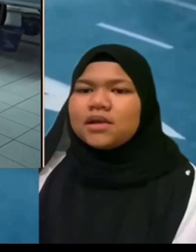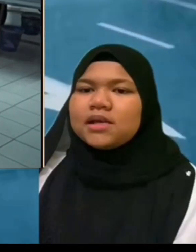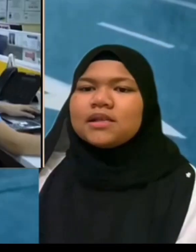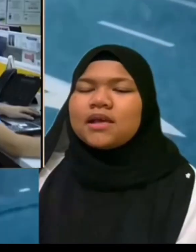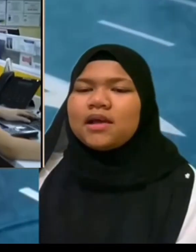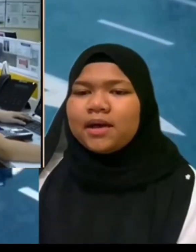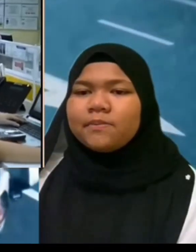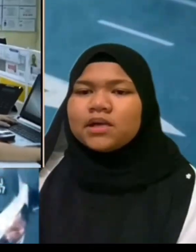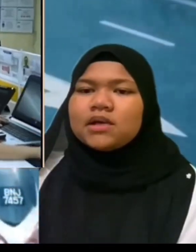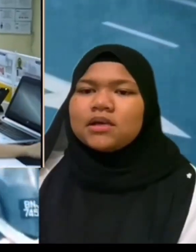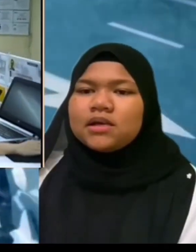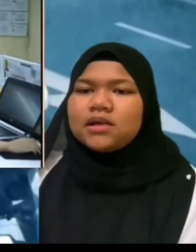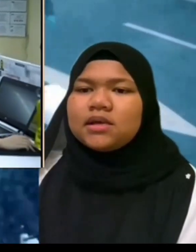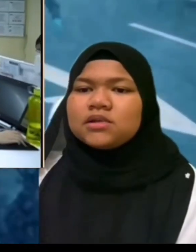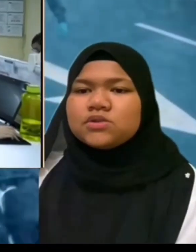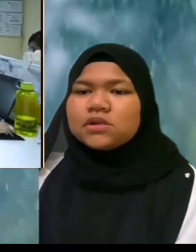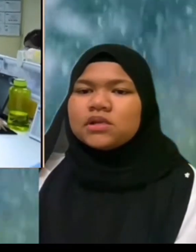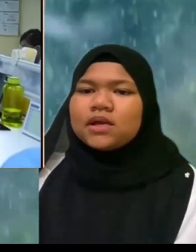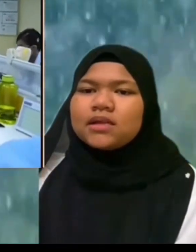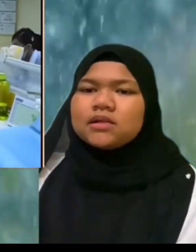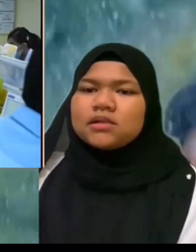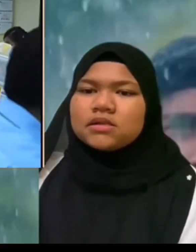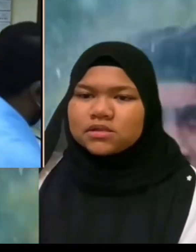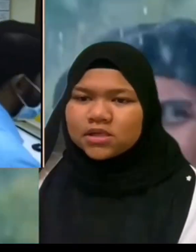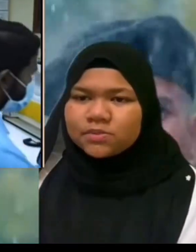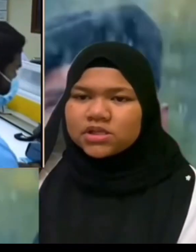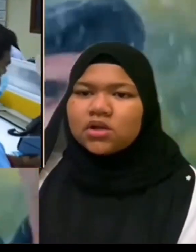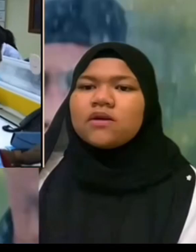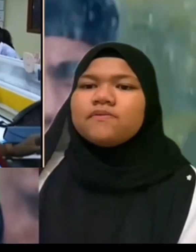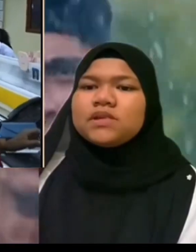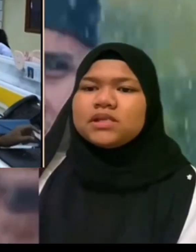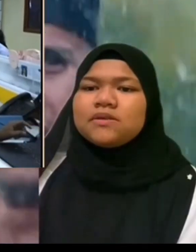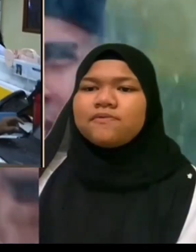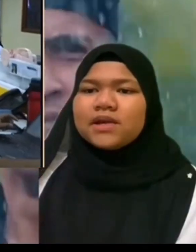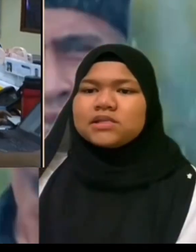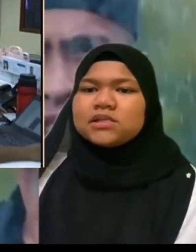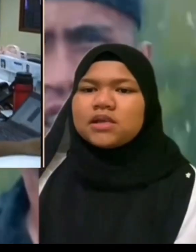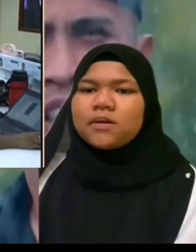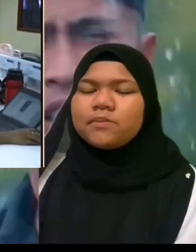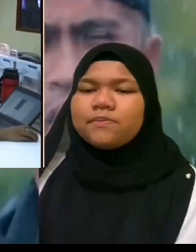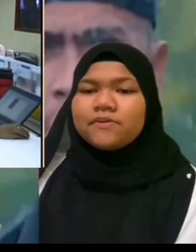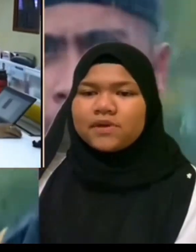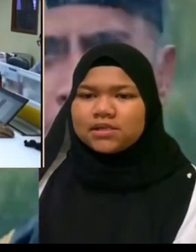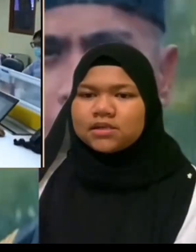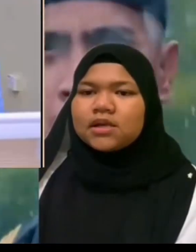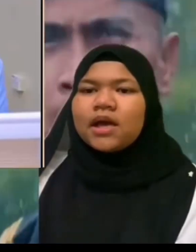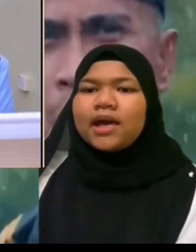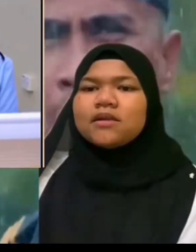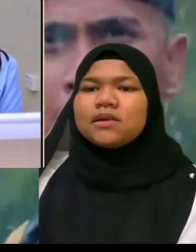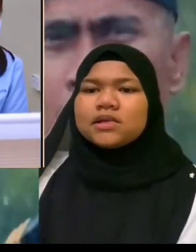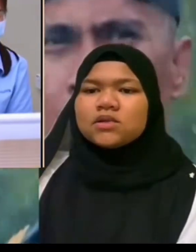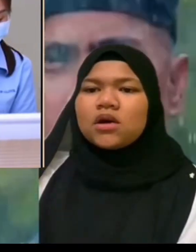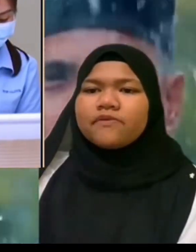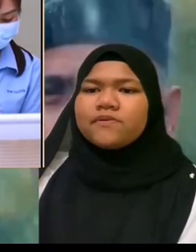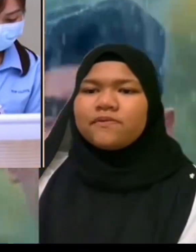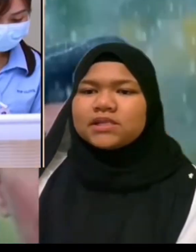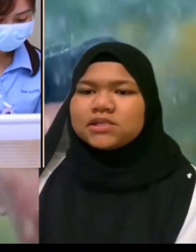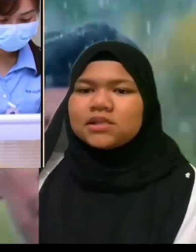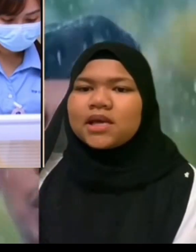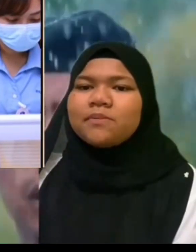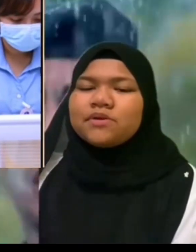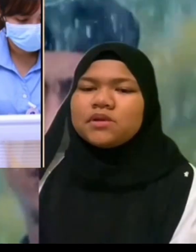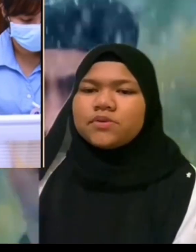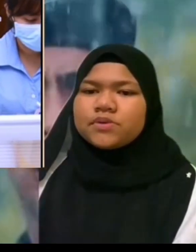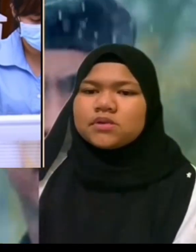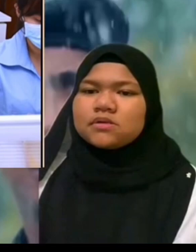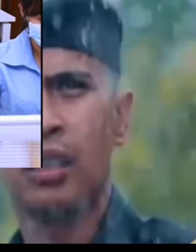decreasing. It can help in ensuring that the transmission of this infection can be prevented and the risk of